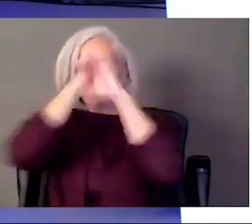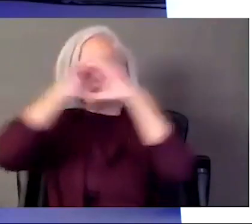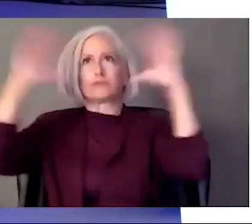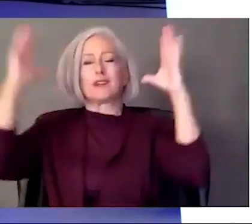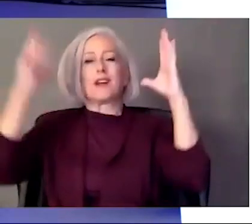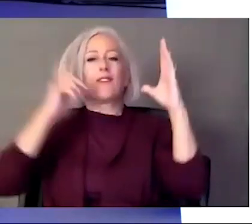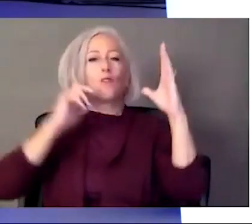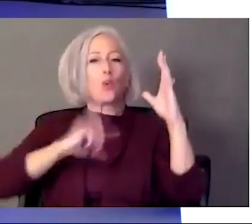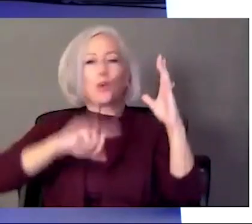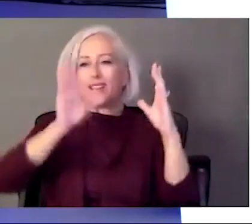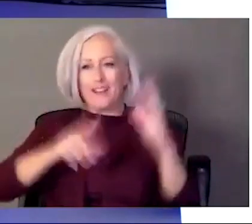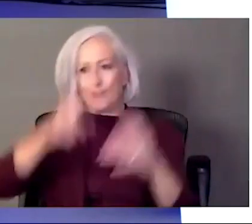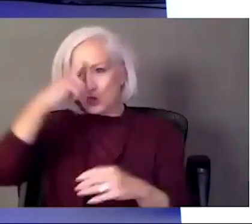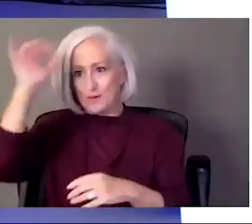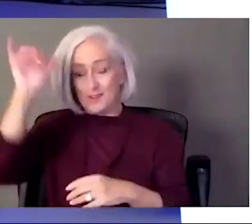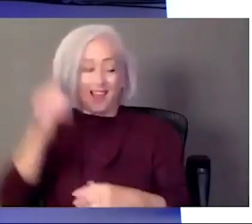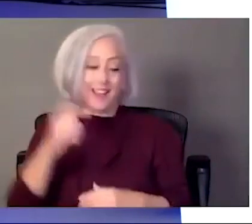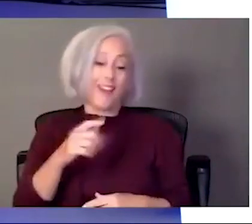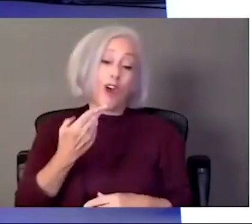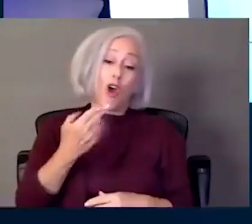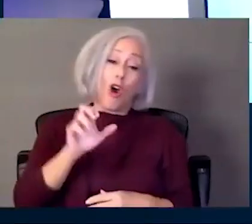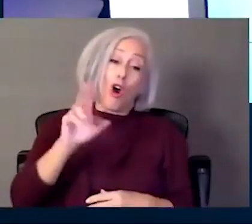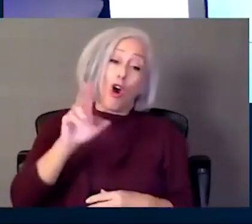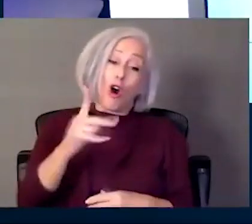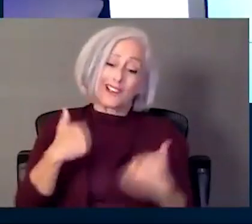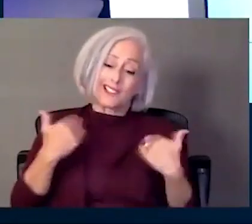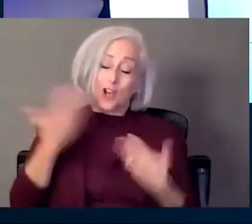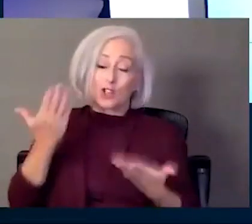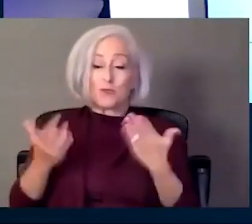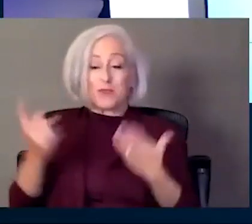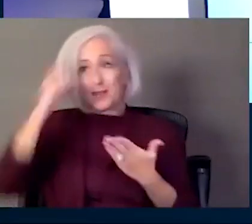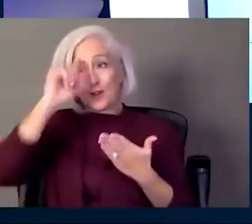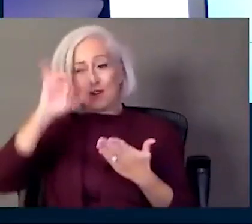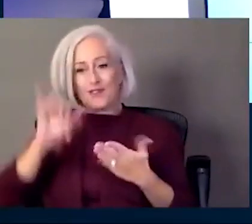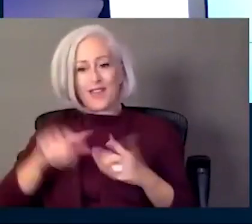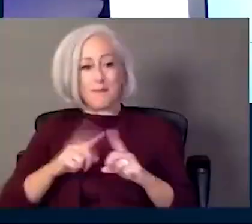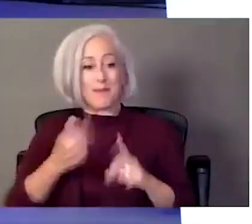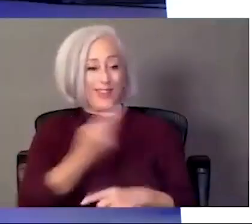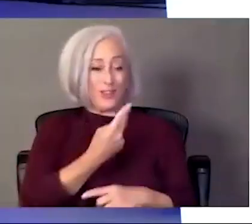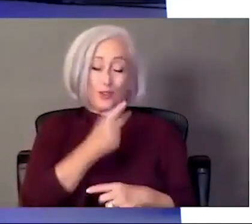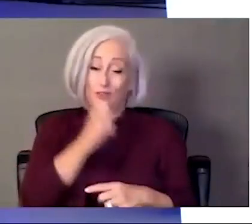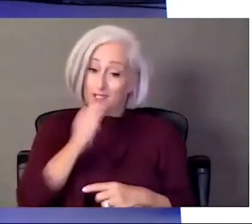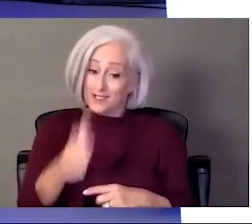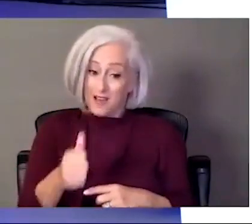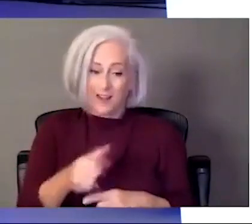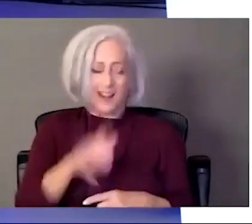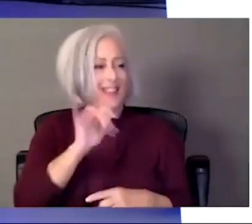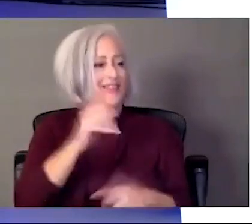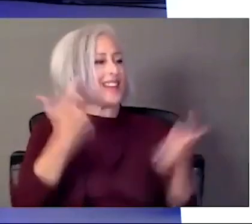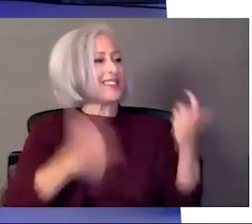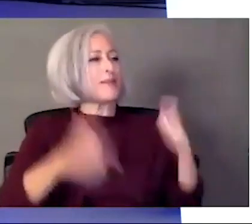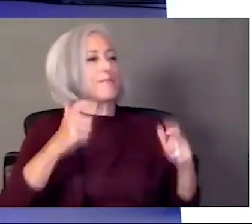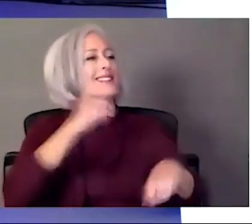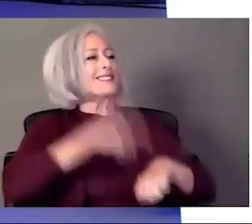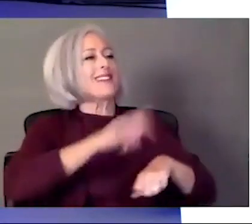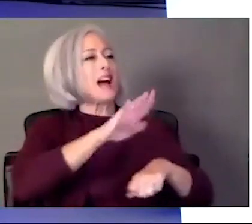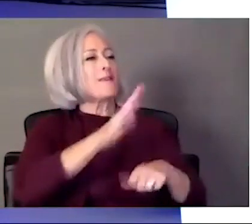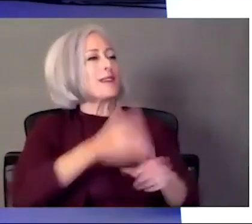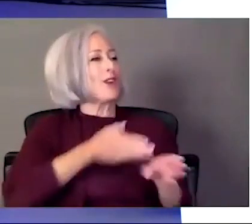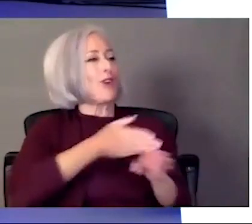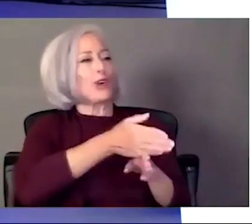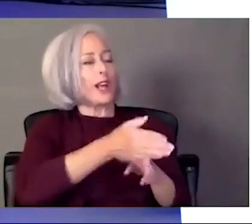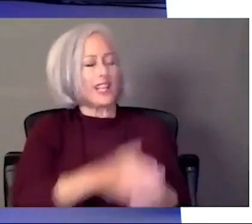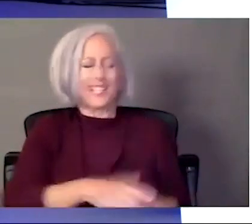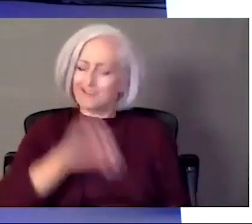young, so maybe he was dreaming about it, but you and I did not. Is this the biggest moment of your career? Absolutely. Unquestionably.